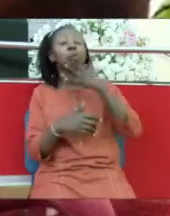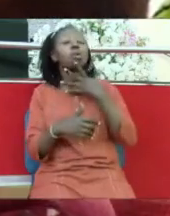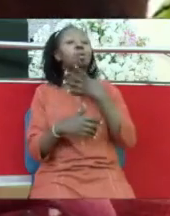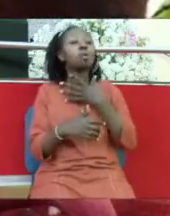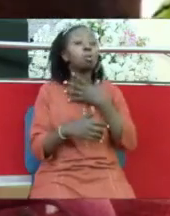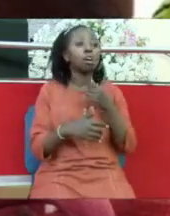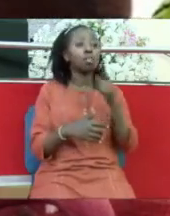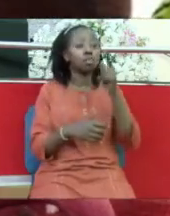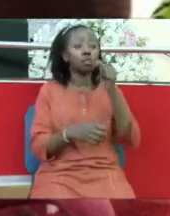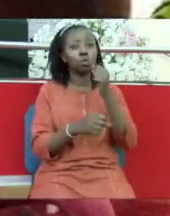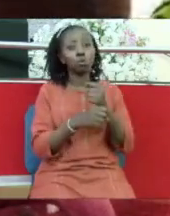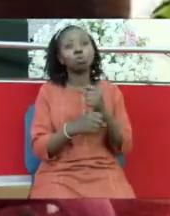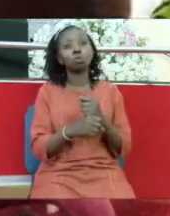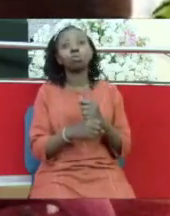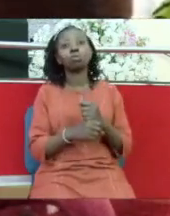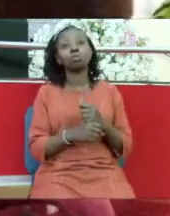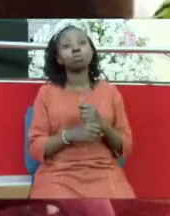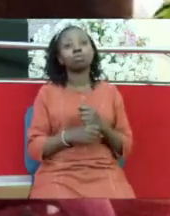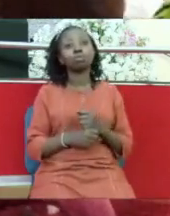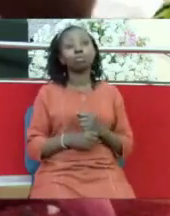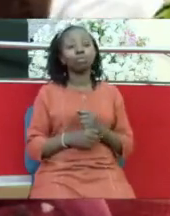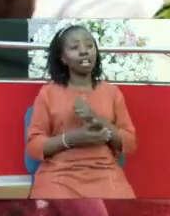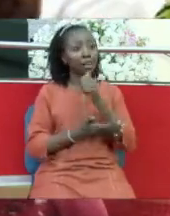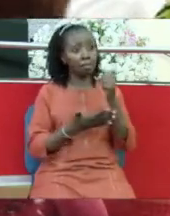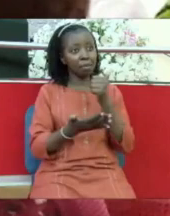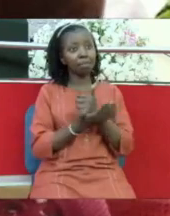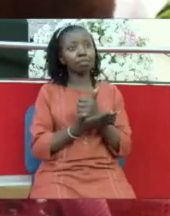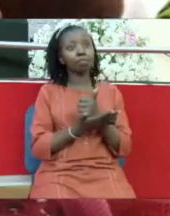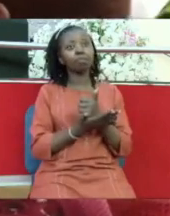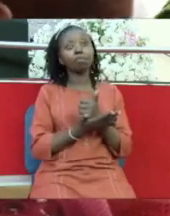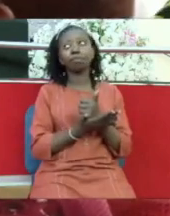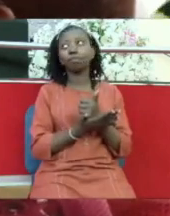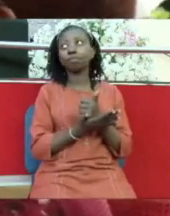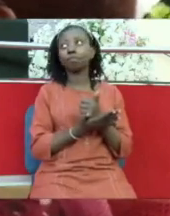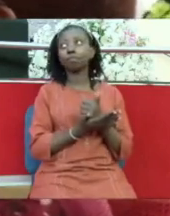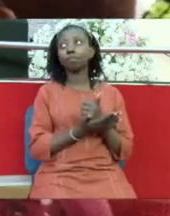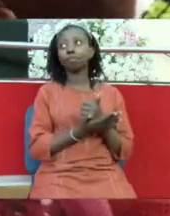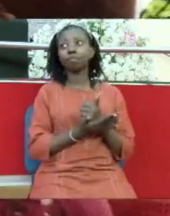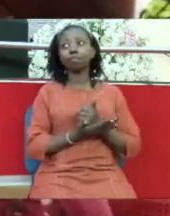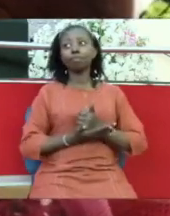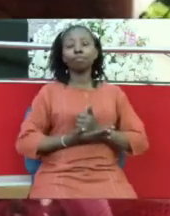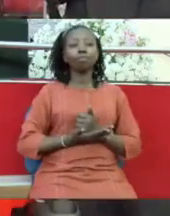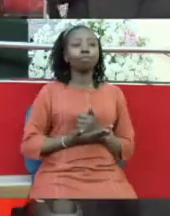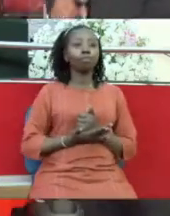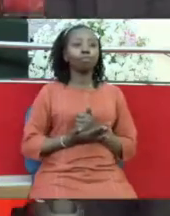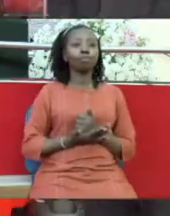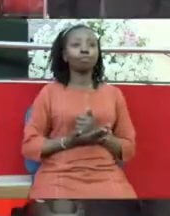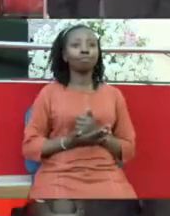Amen. Amen.